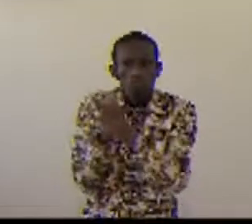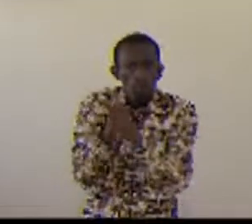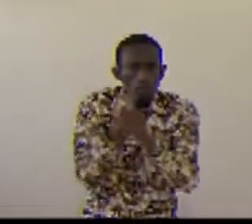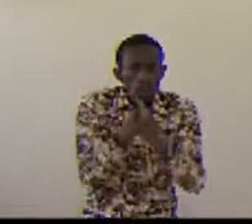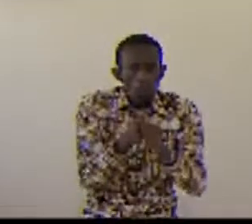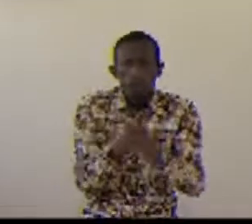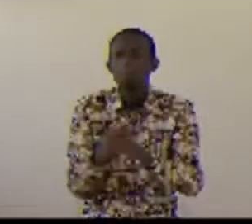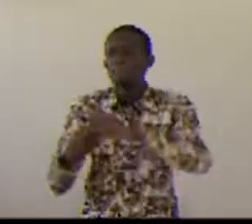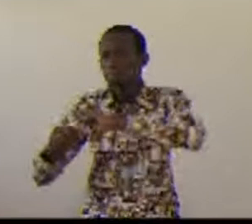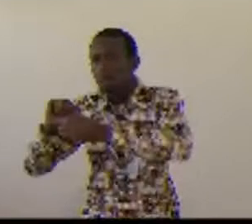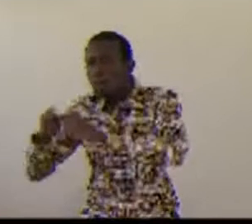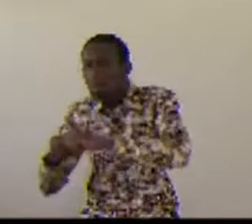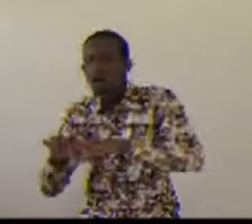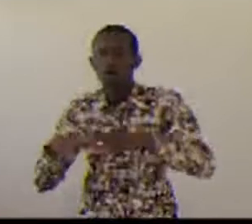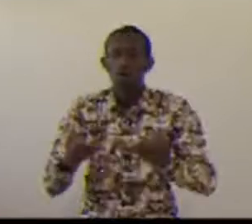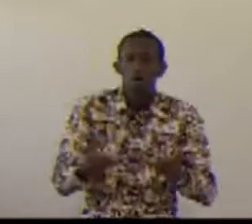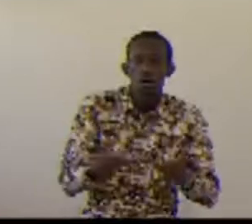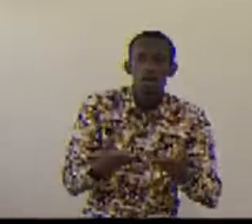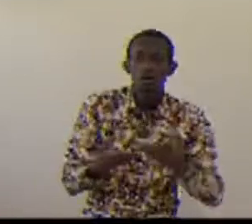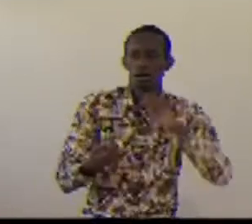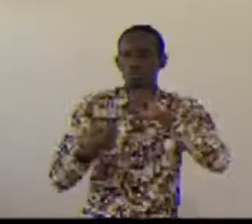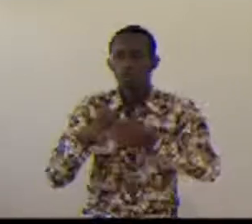metals, the metalloid, and the non-metals.